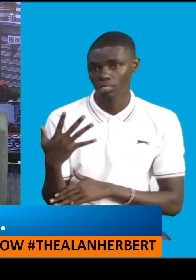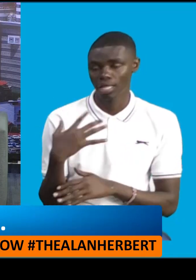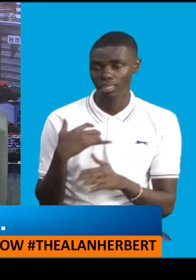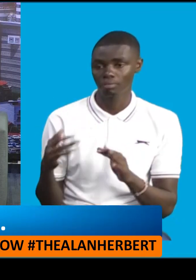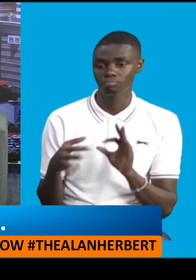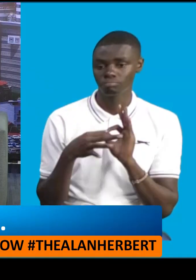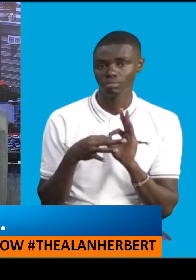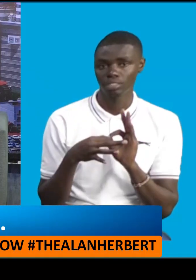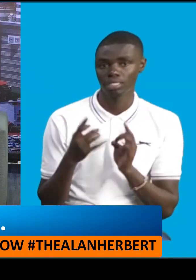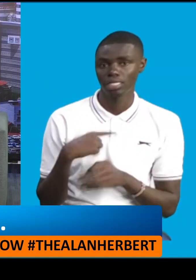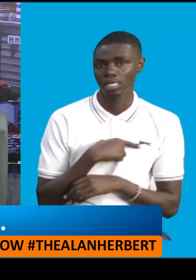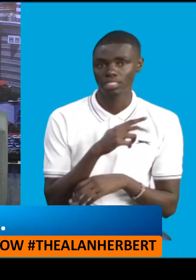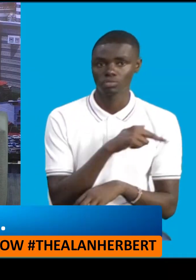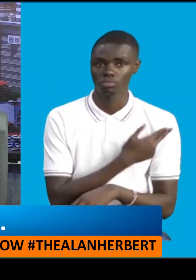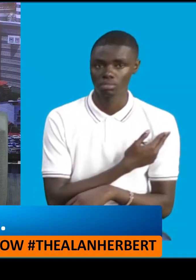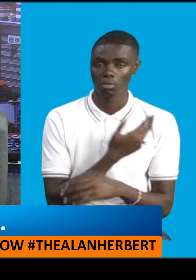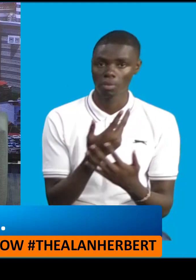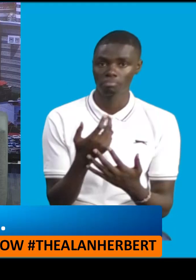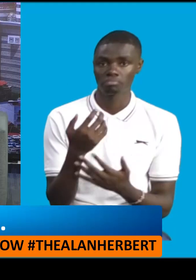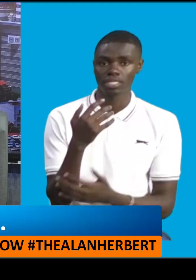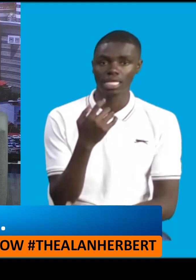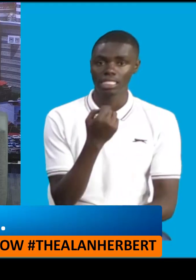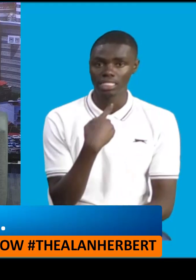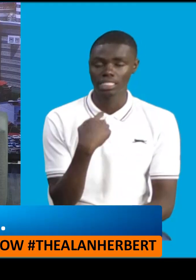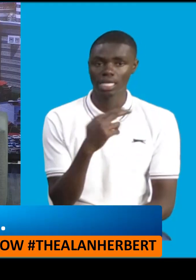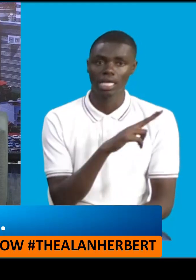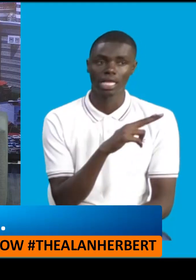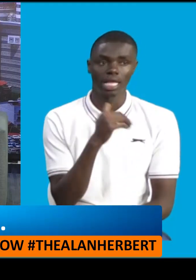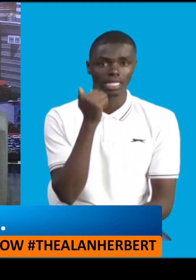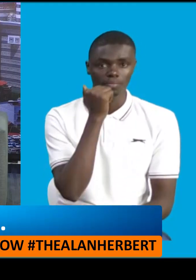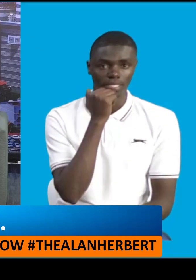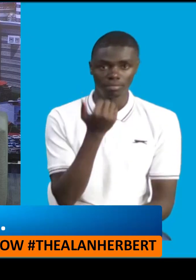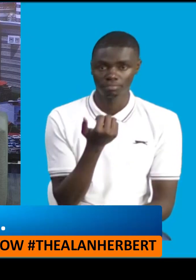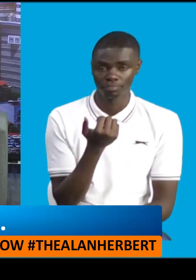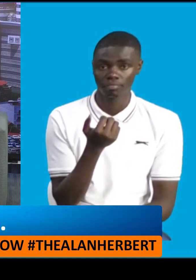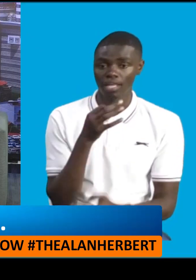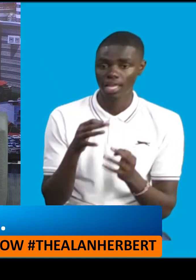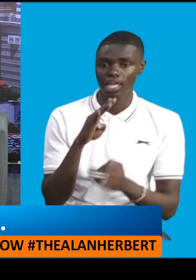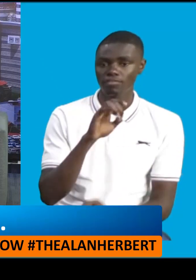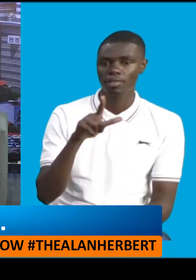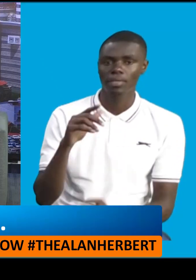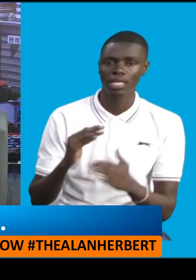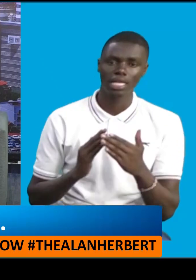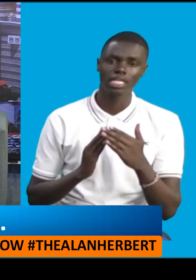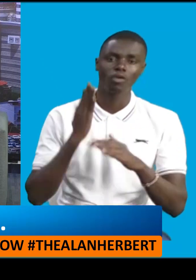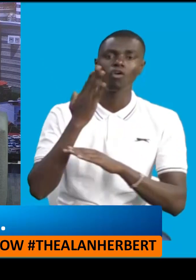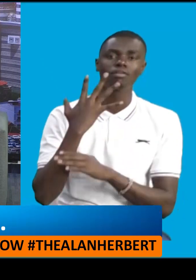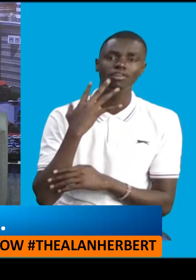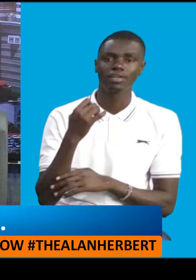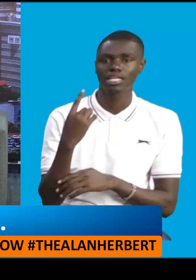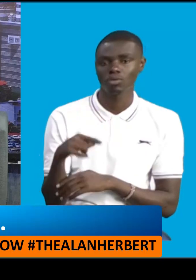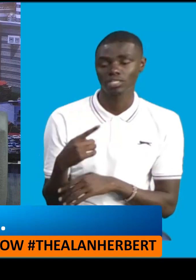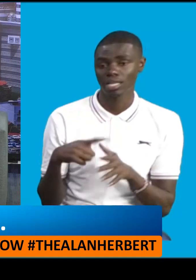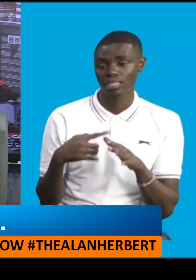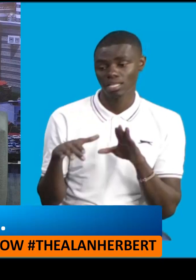binds you. That binds us at Yeah. the hospital that is treating the patient. Yeah. So they will treat the patient. If the bill goes beyond the